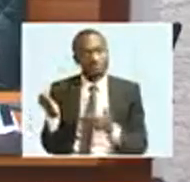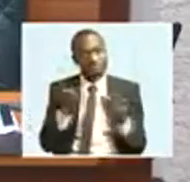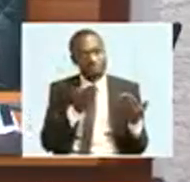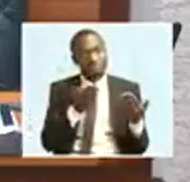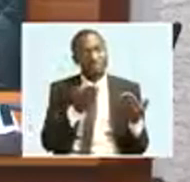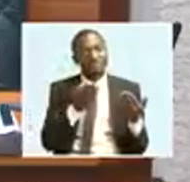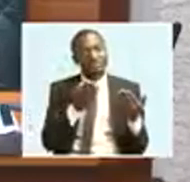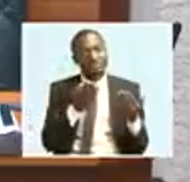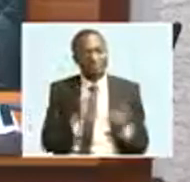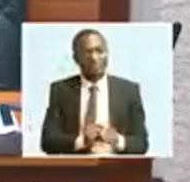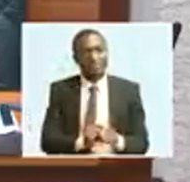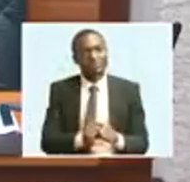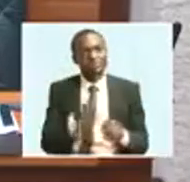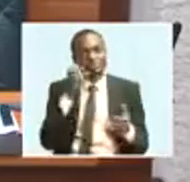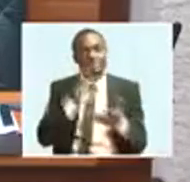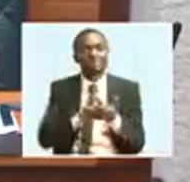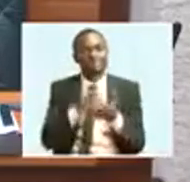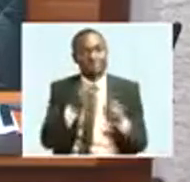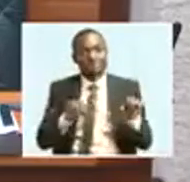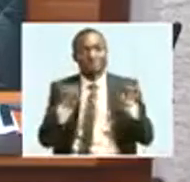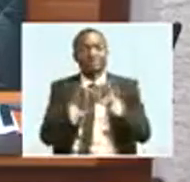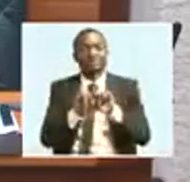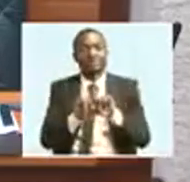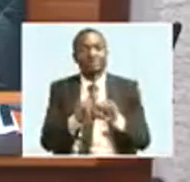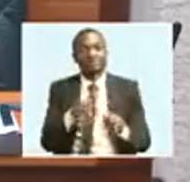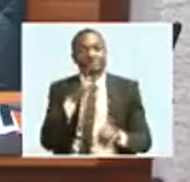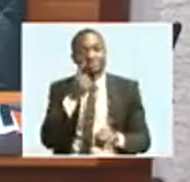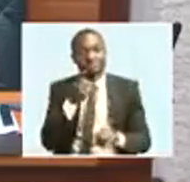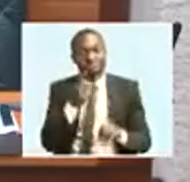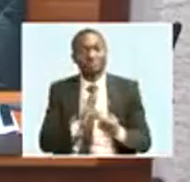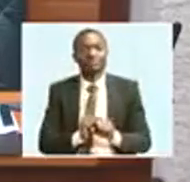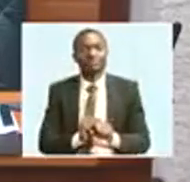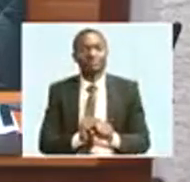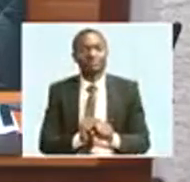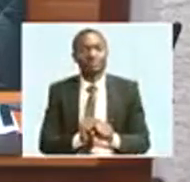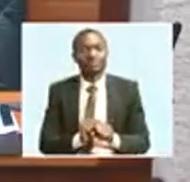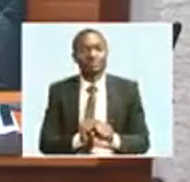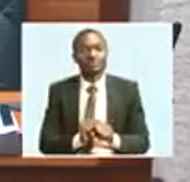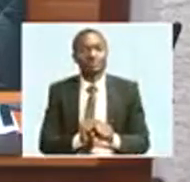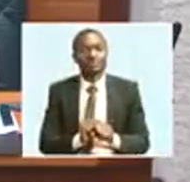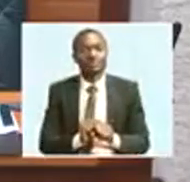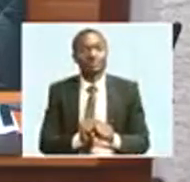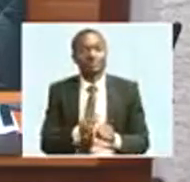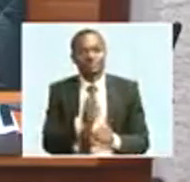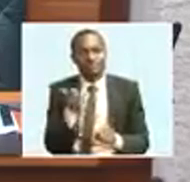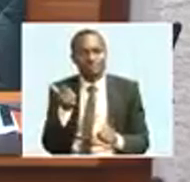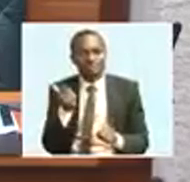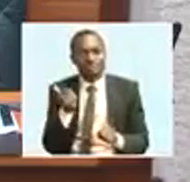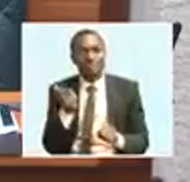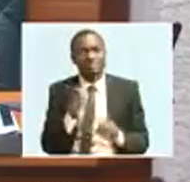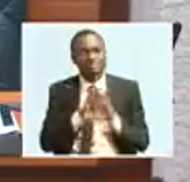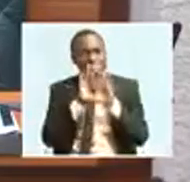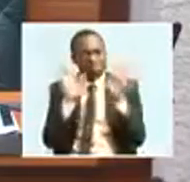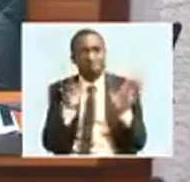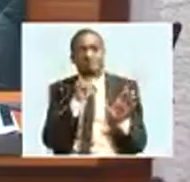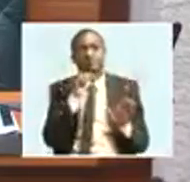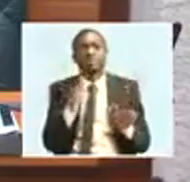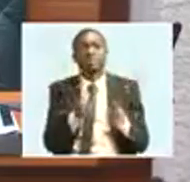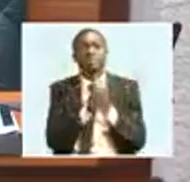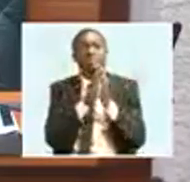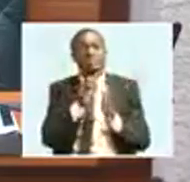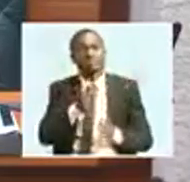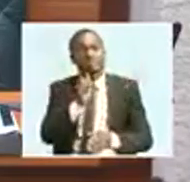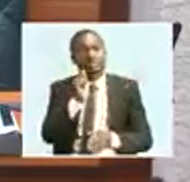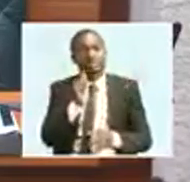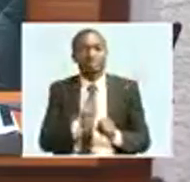important, and also you have set the criteria, but the remaining criteria that you did not ask yourself